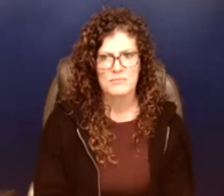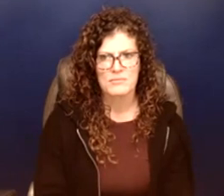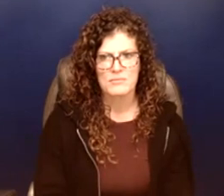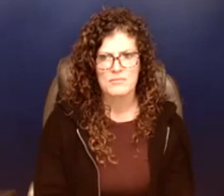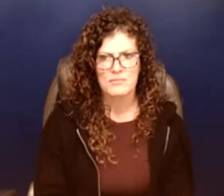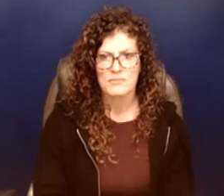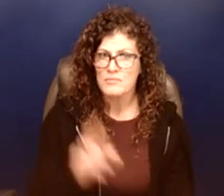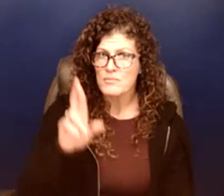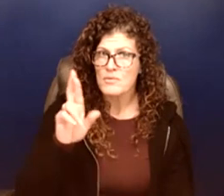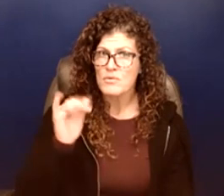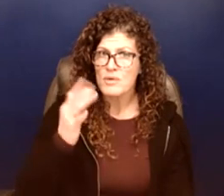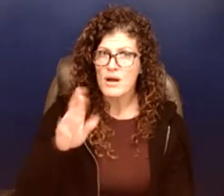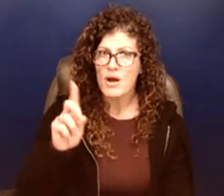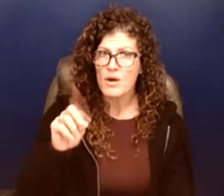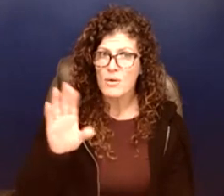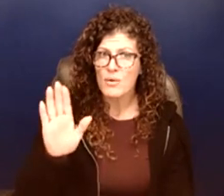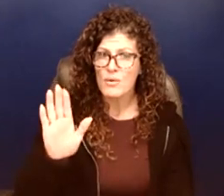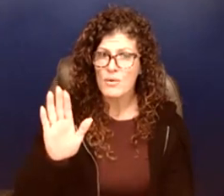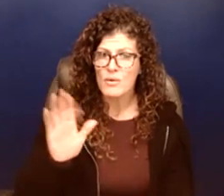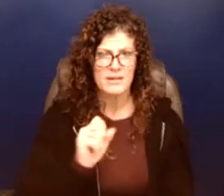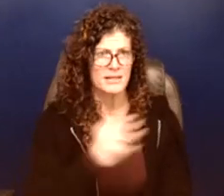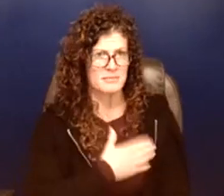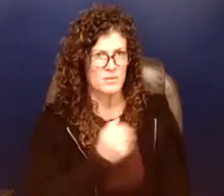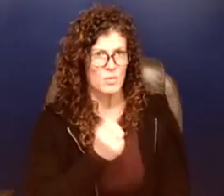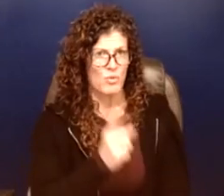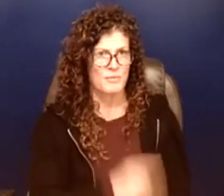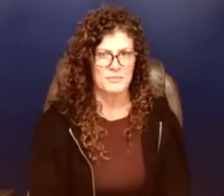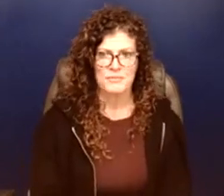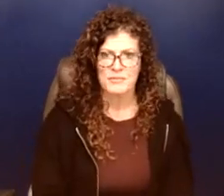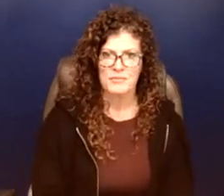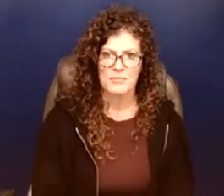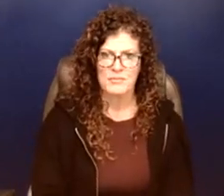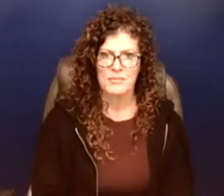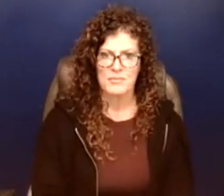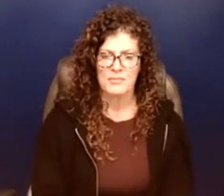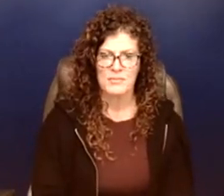Ricardo, are you with us? Yes, 1 second. Oh, thank you. Asking a lot of questions.